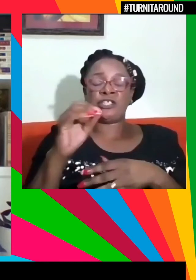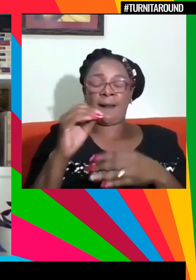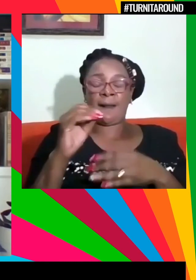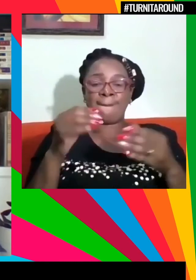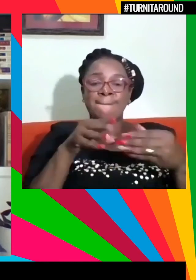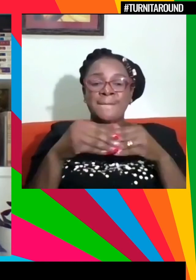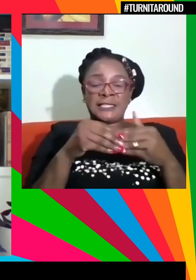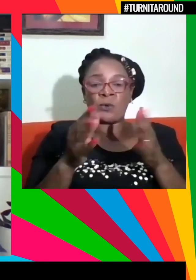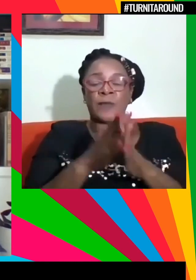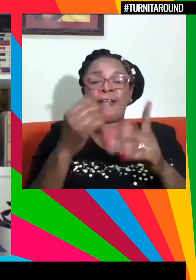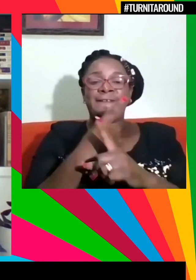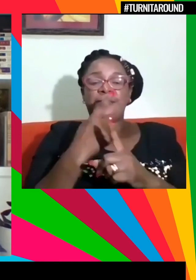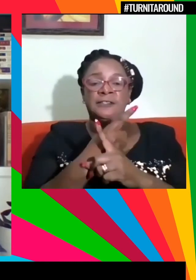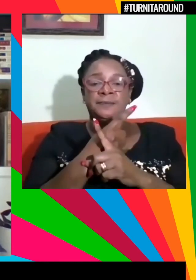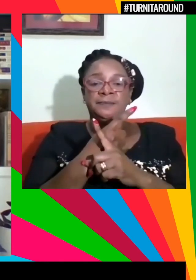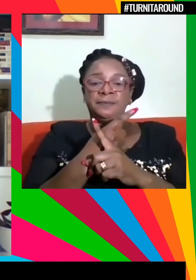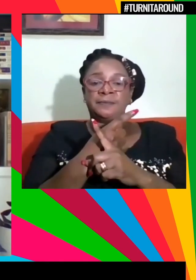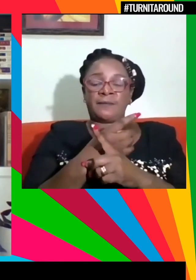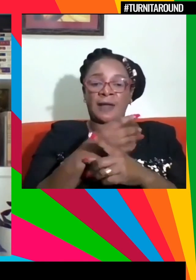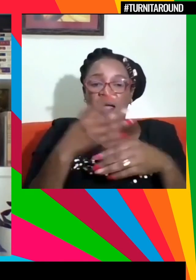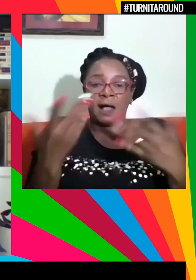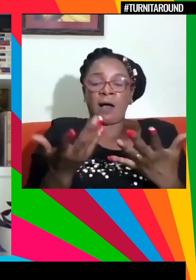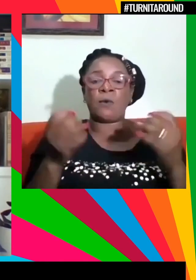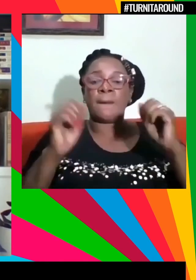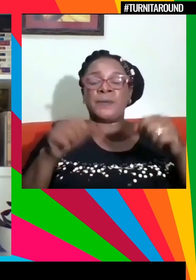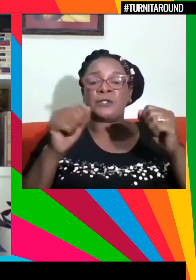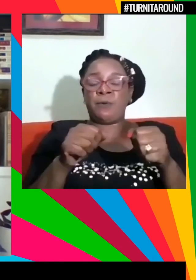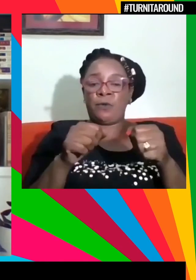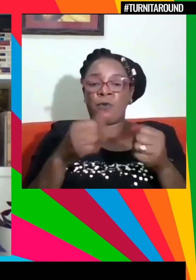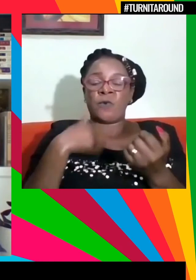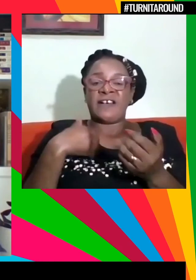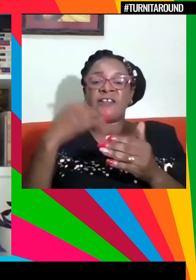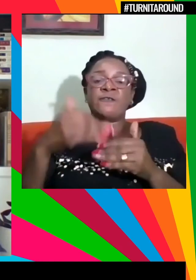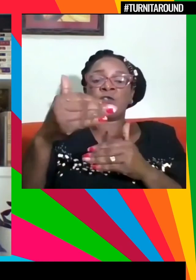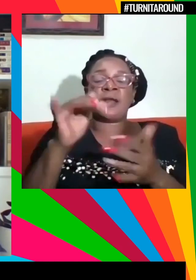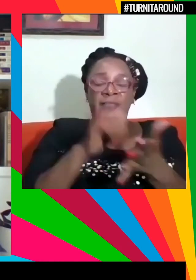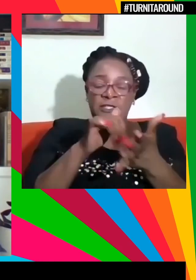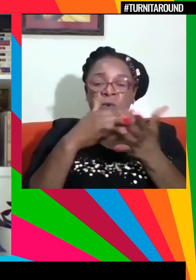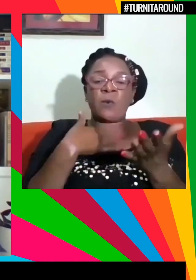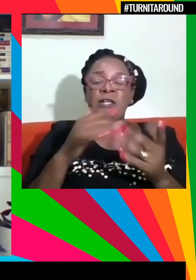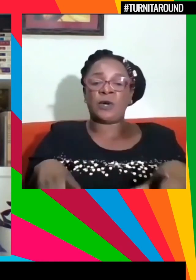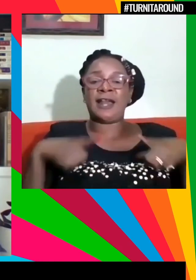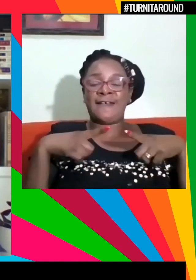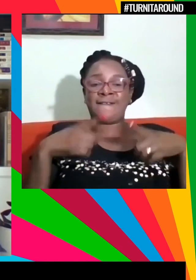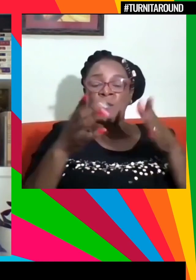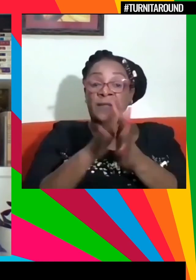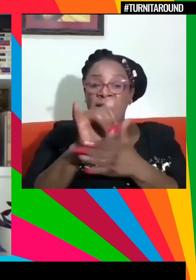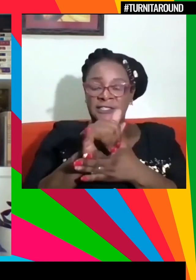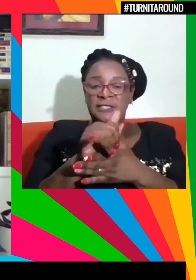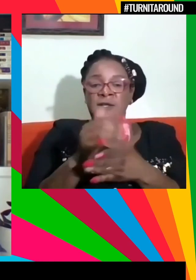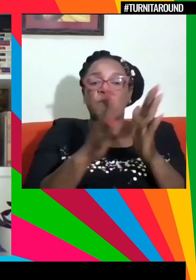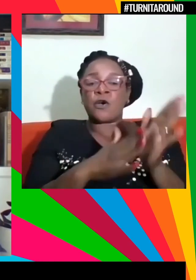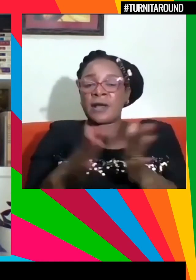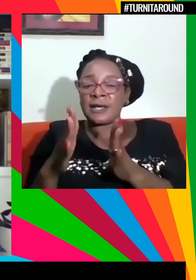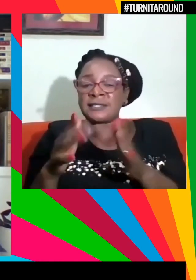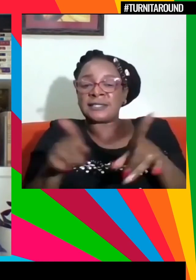topics in sustainability and how we're going to create a future that we want to live in, a future that's where we're all going to thrive. That's